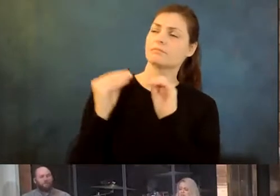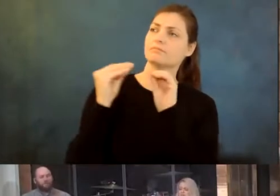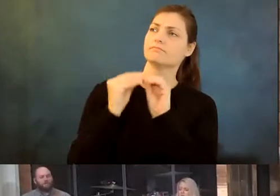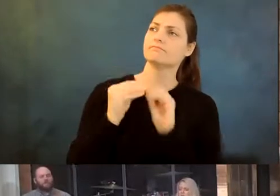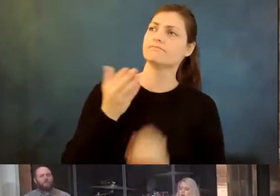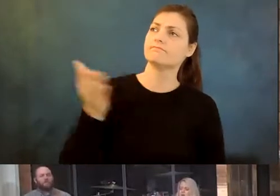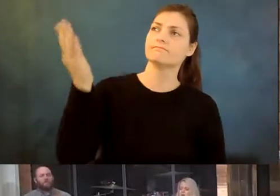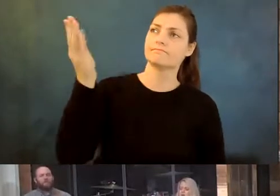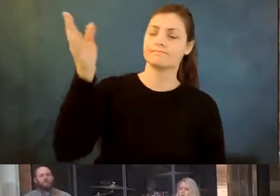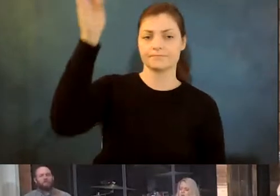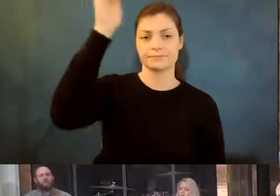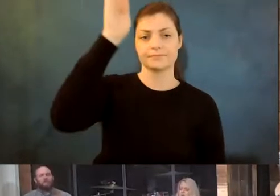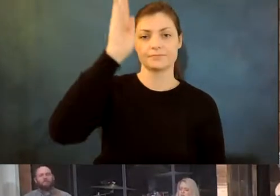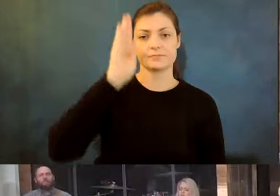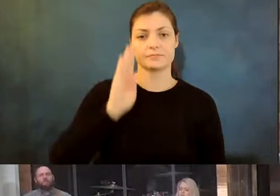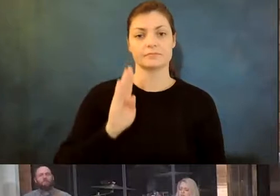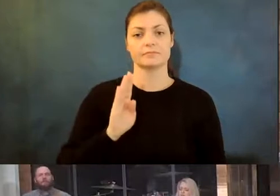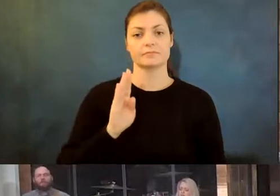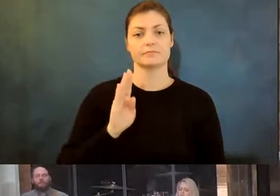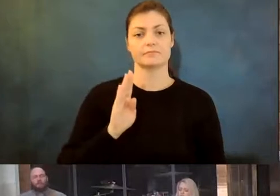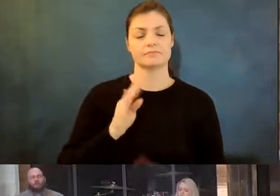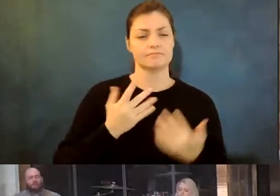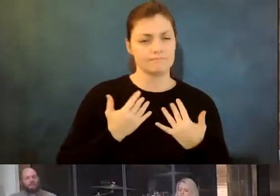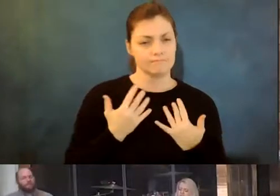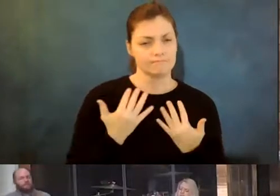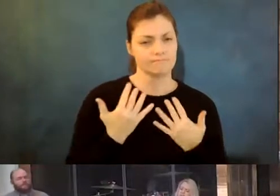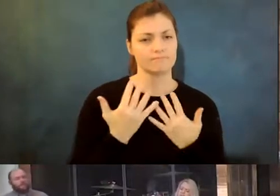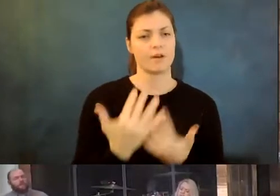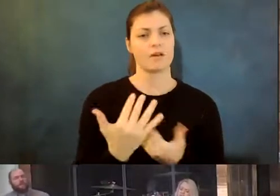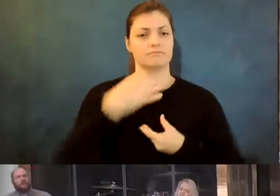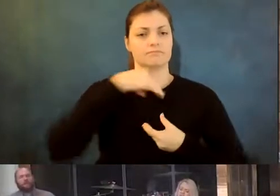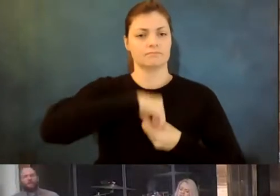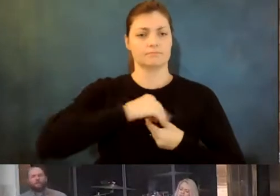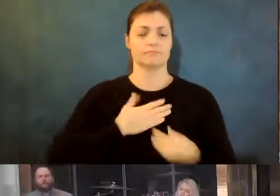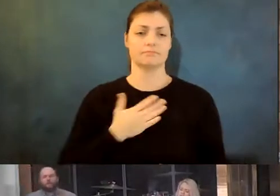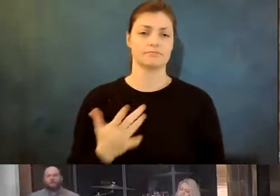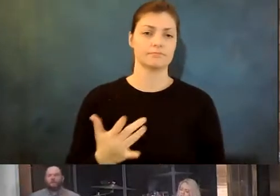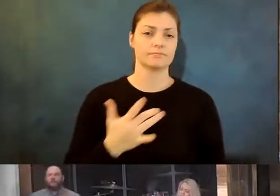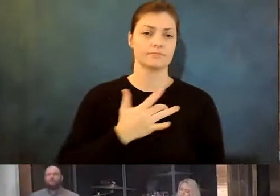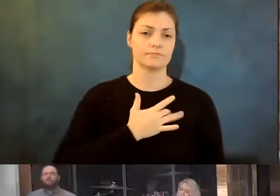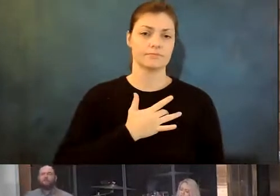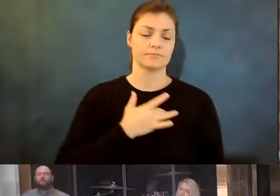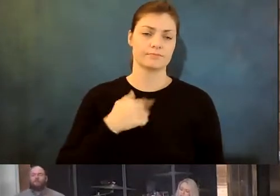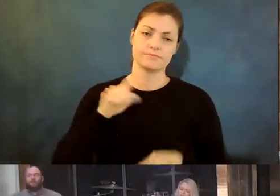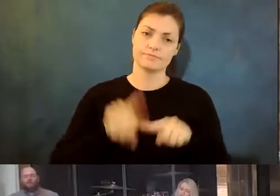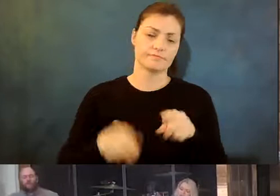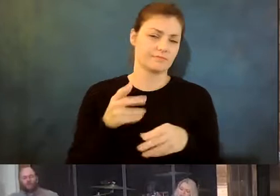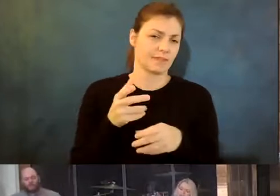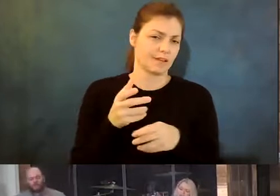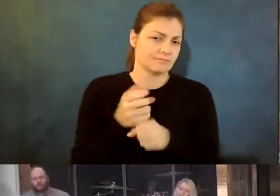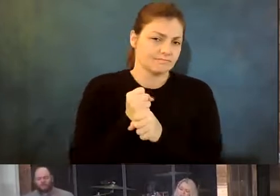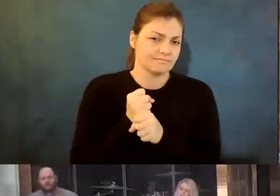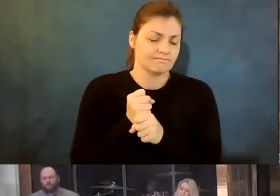I want more of you, God. So set a fire down in my soul that